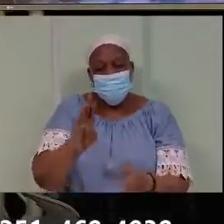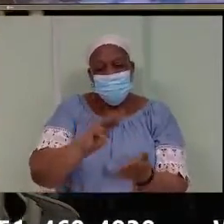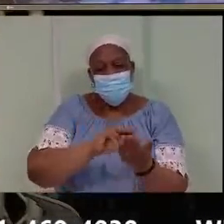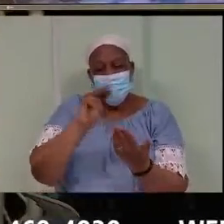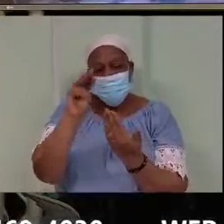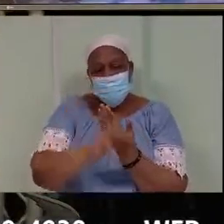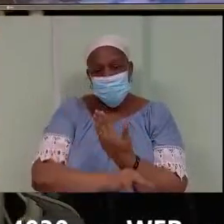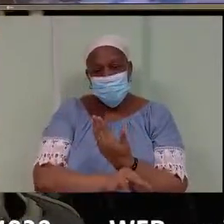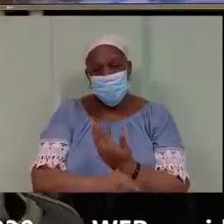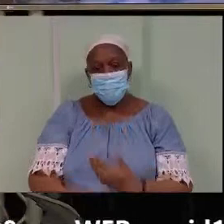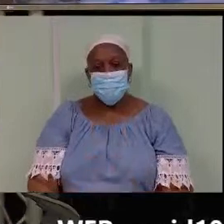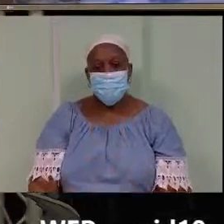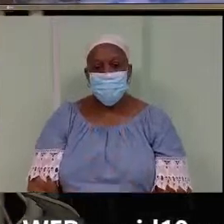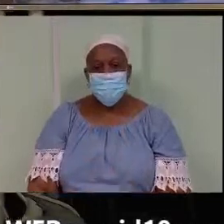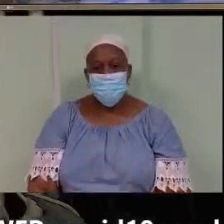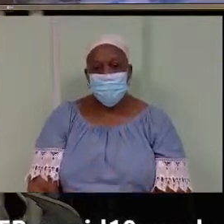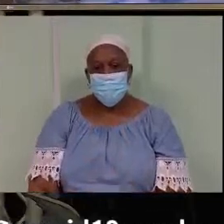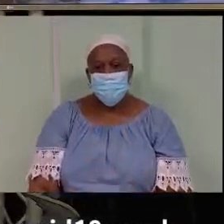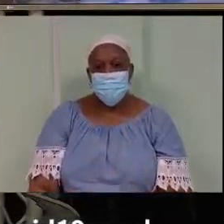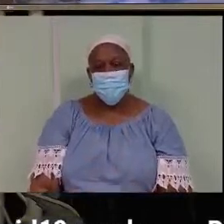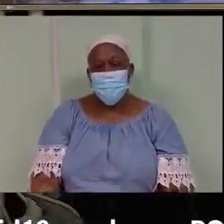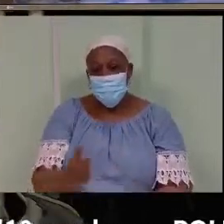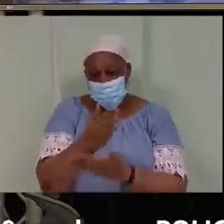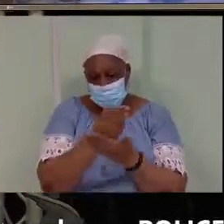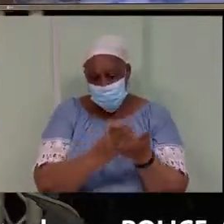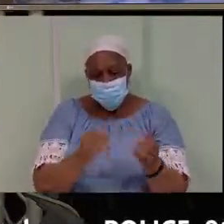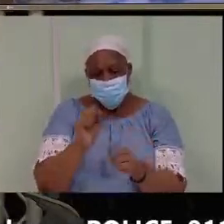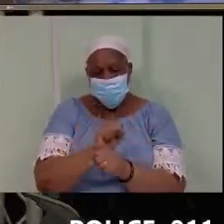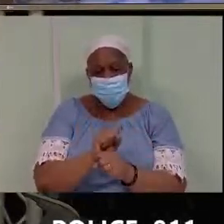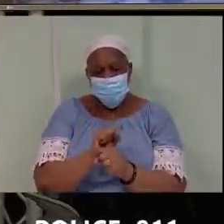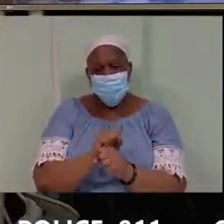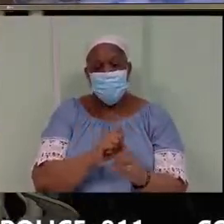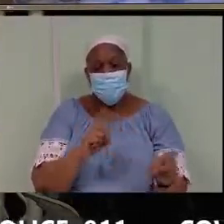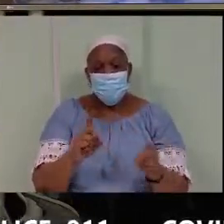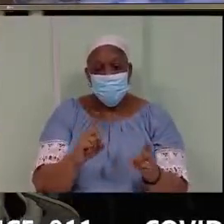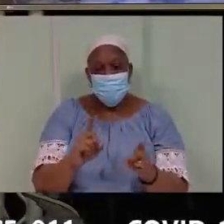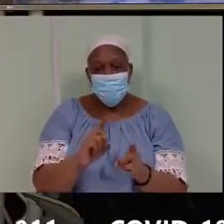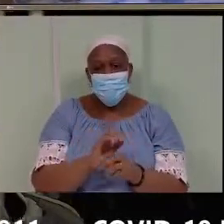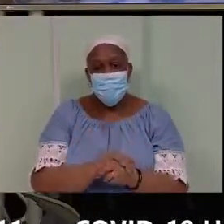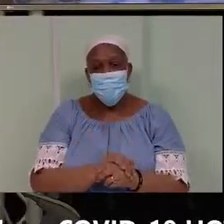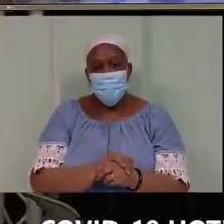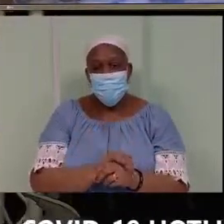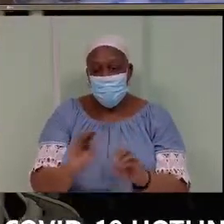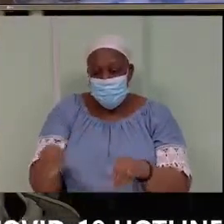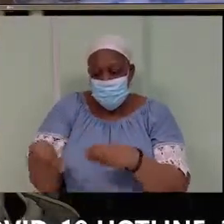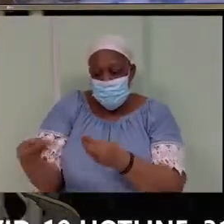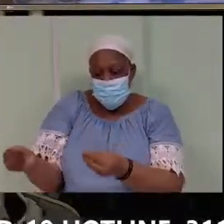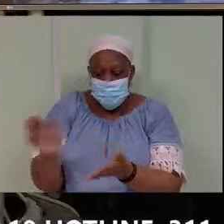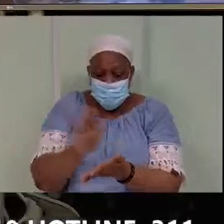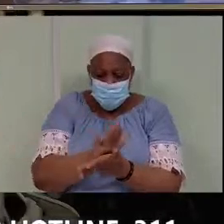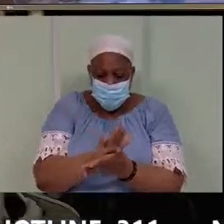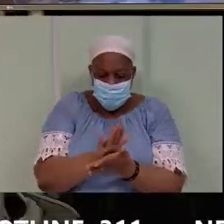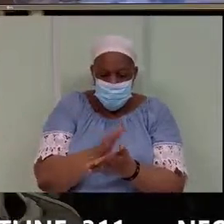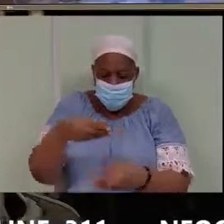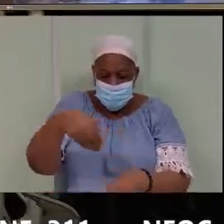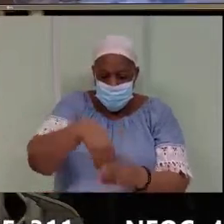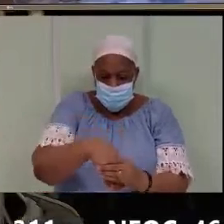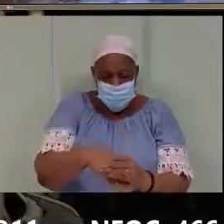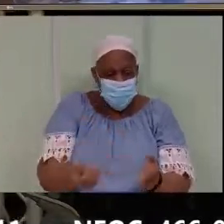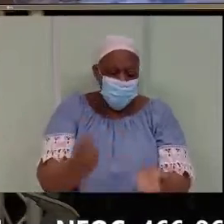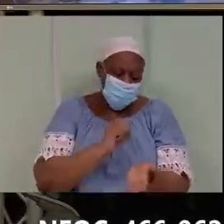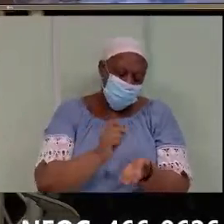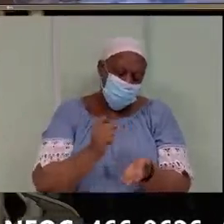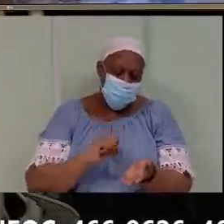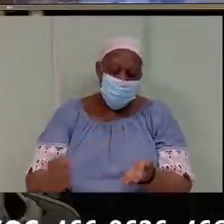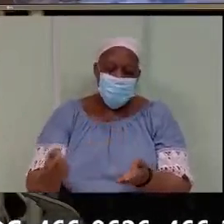A certain amount of work was done with students who were given packets to take home, and